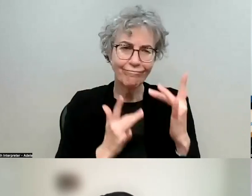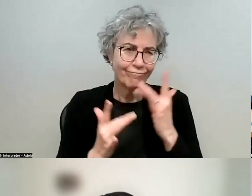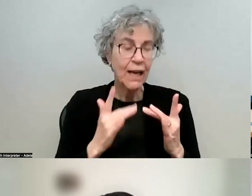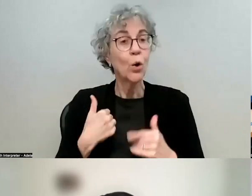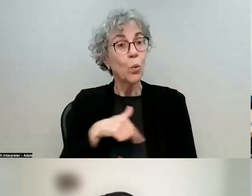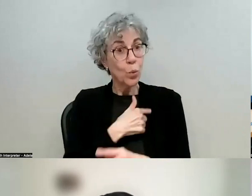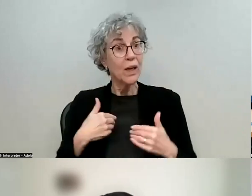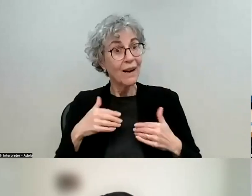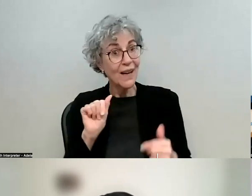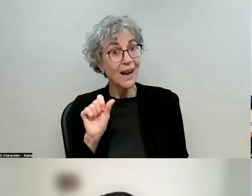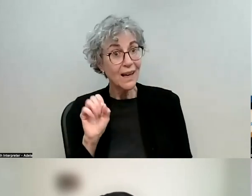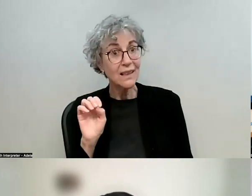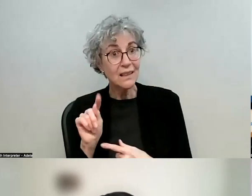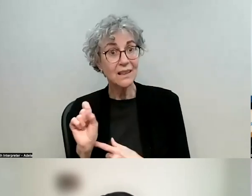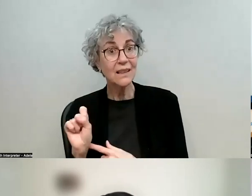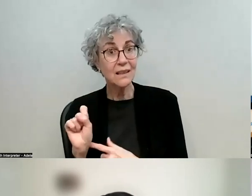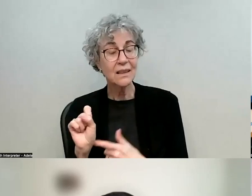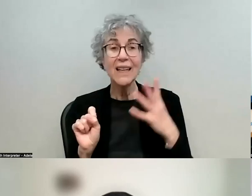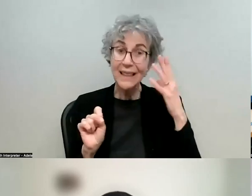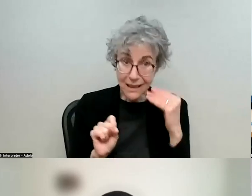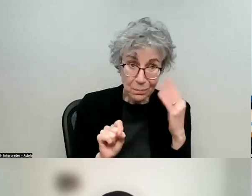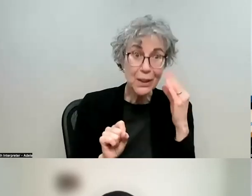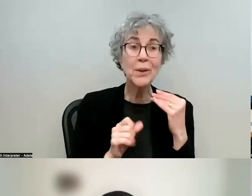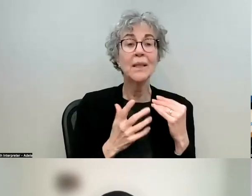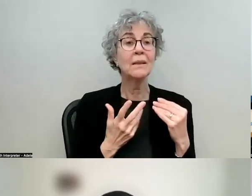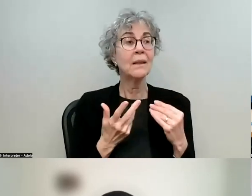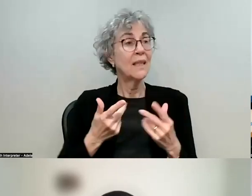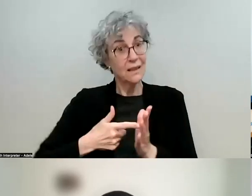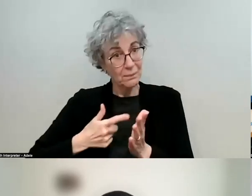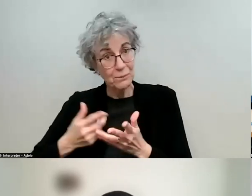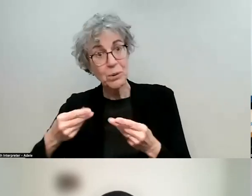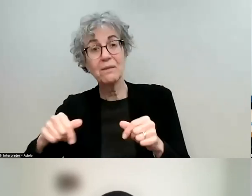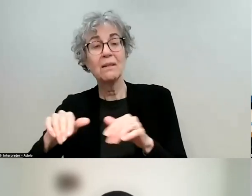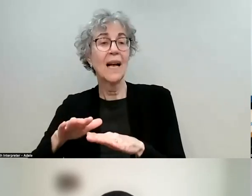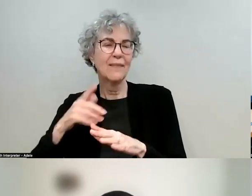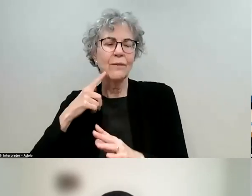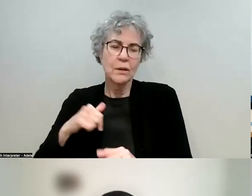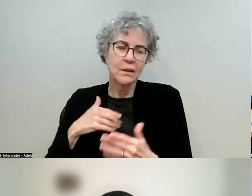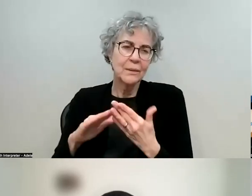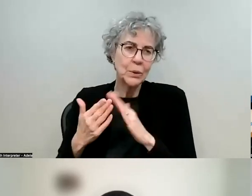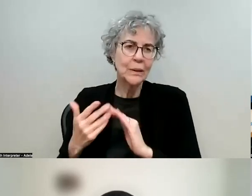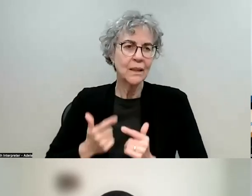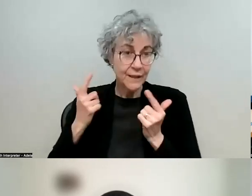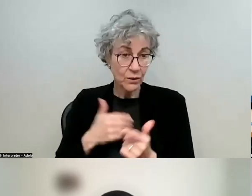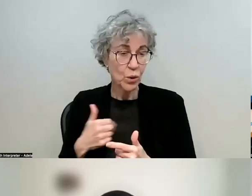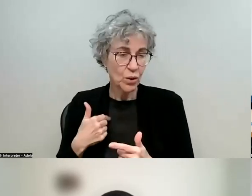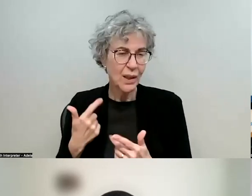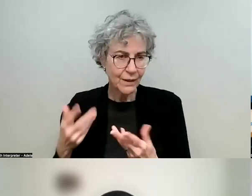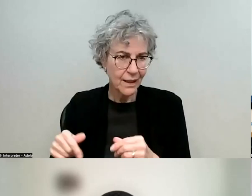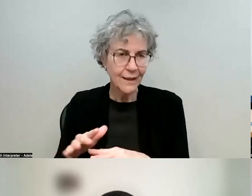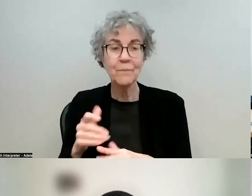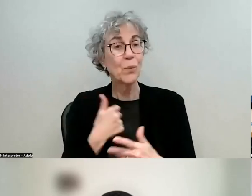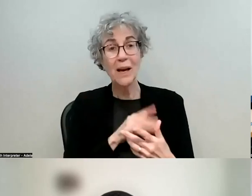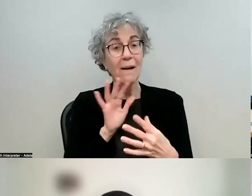have experience, we have sometimes land in the case of Community Living Toronto, we have